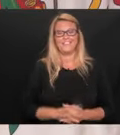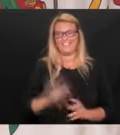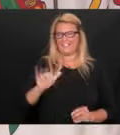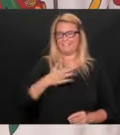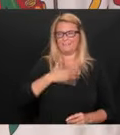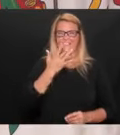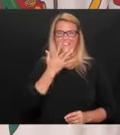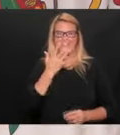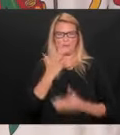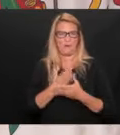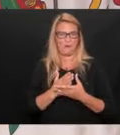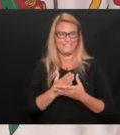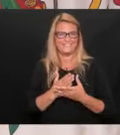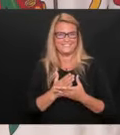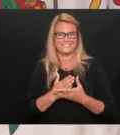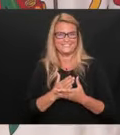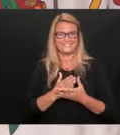was